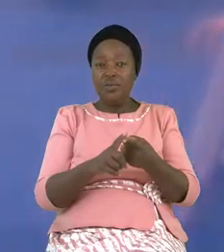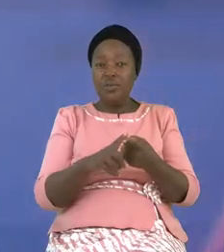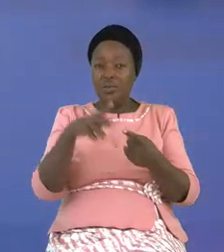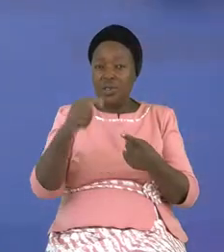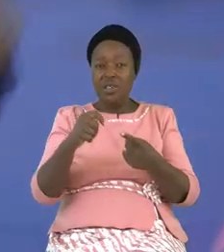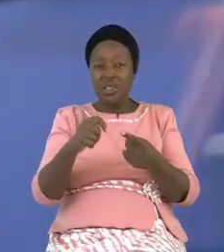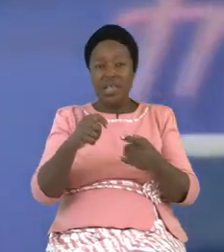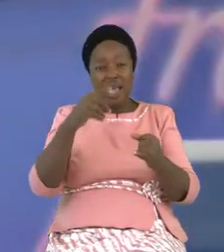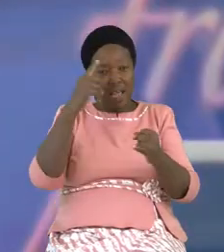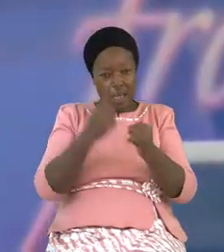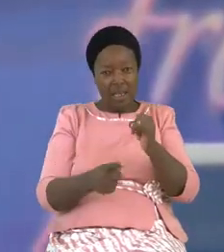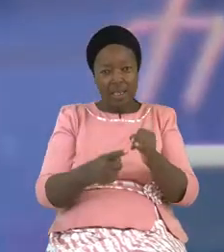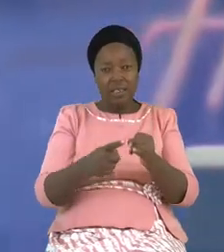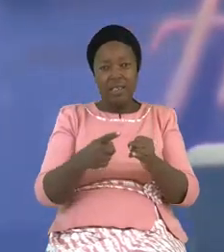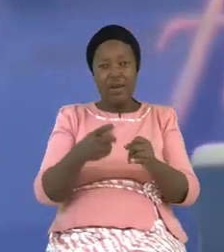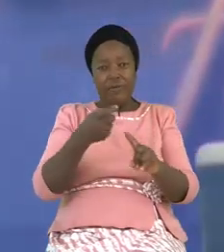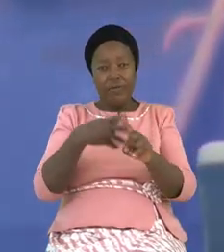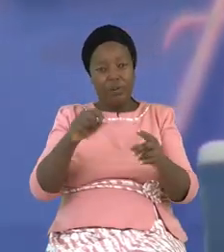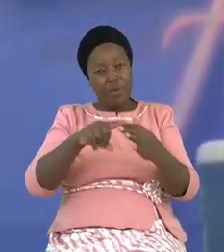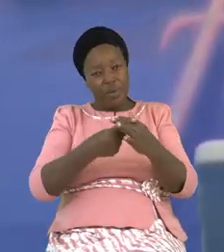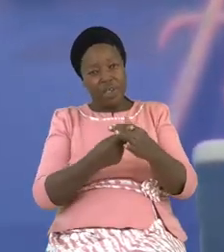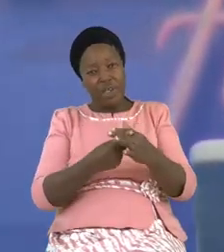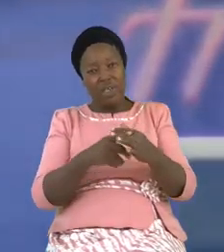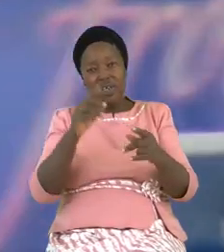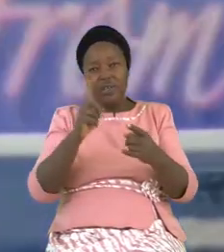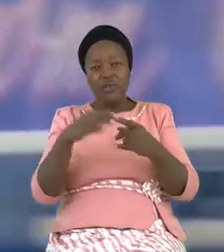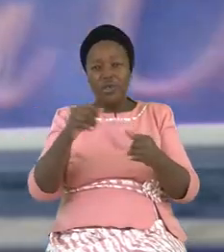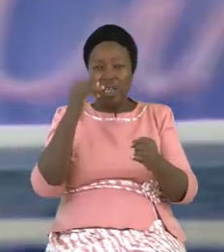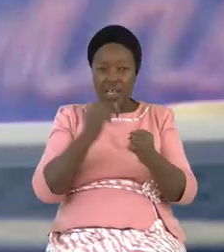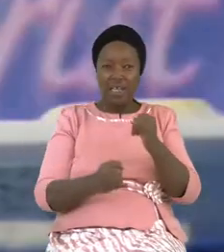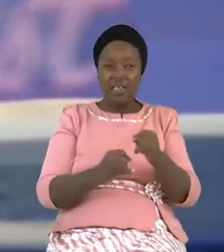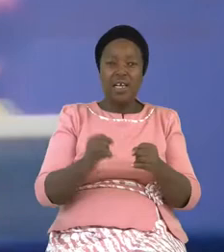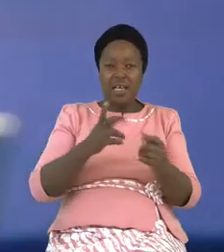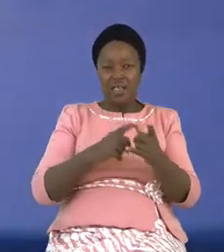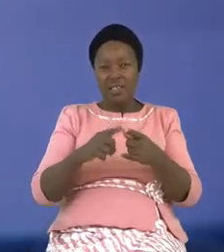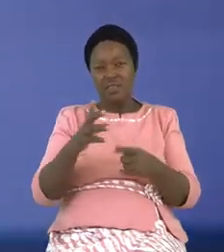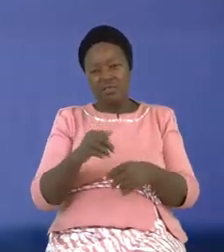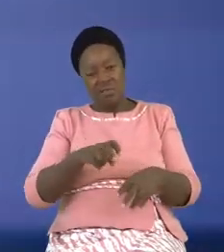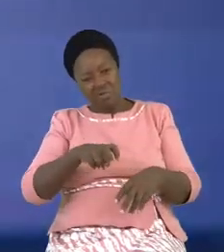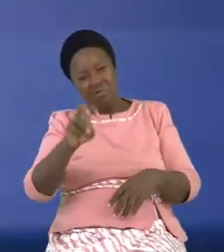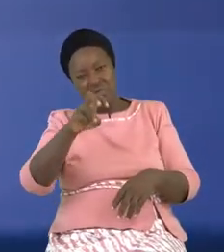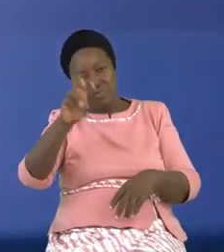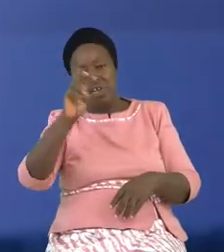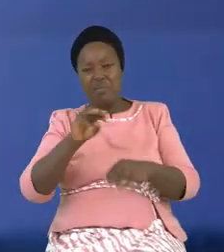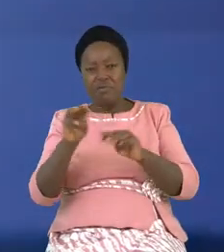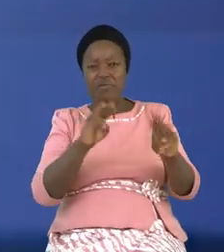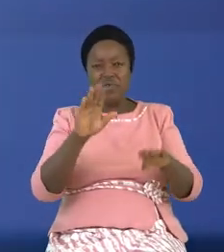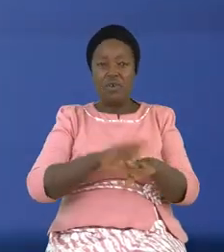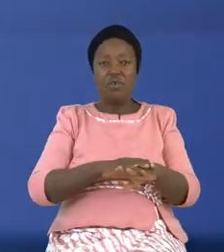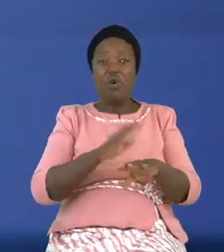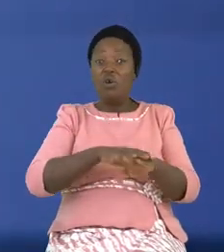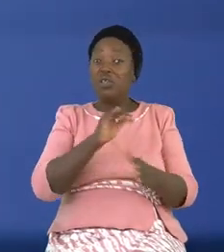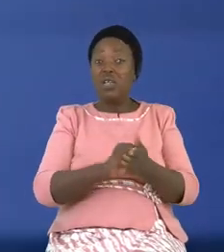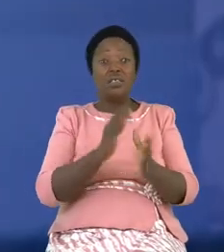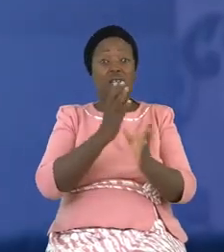consummation, from the beginning to the very end, and then you are traveling and moving on that line.